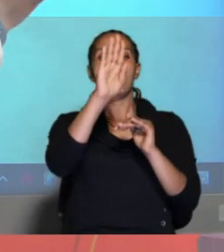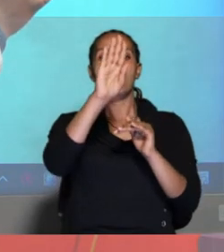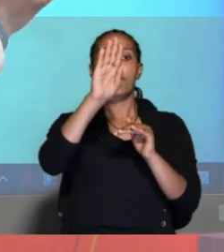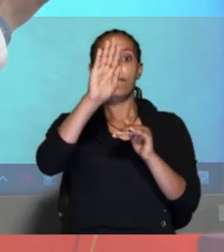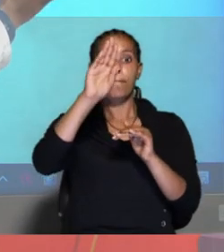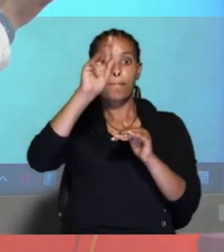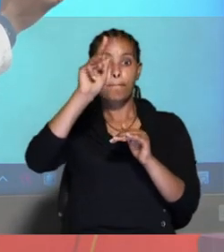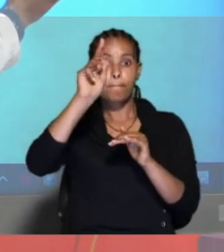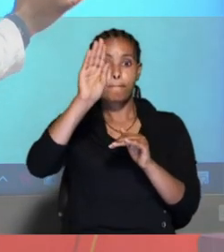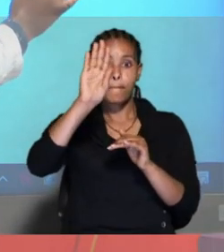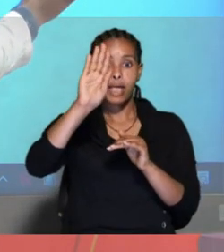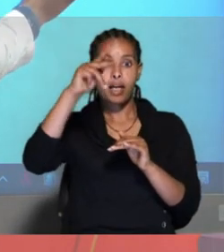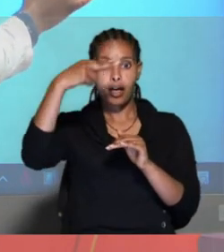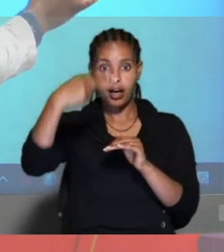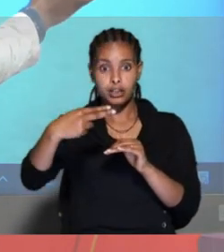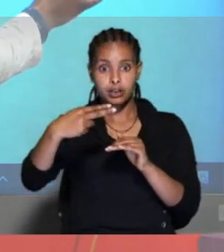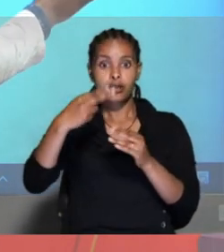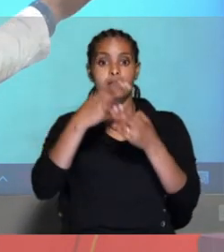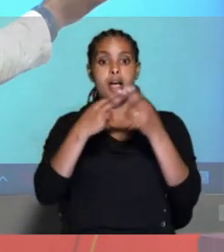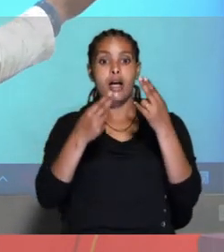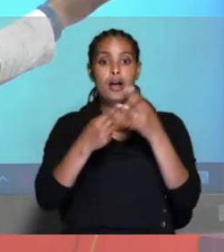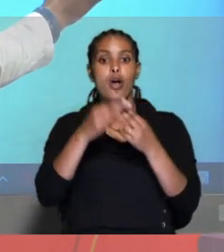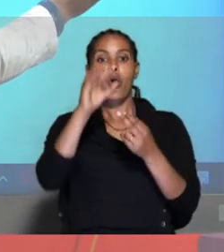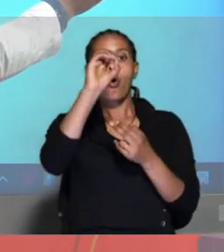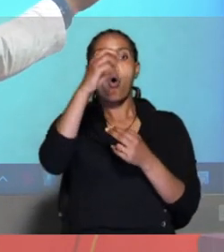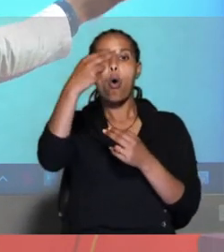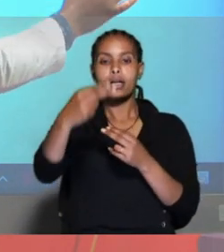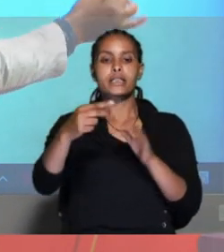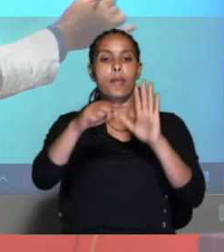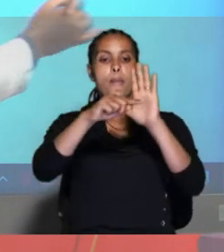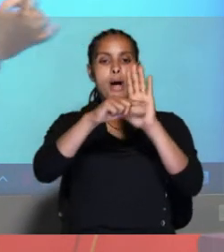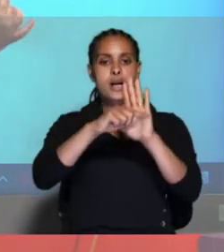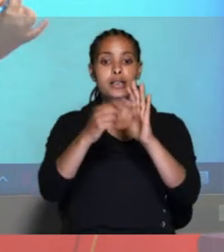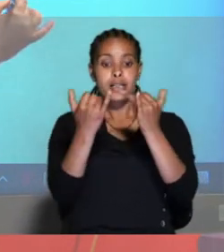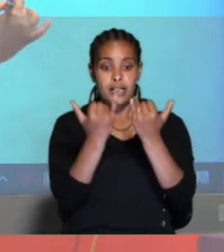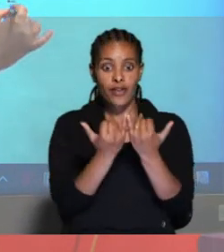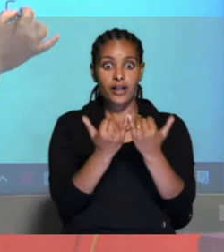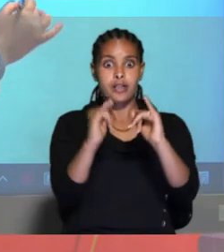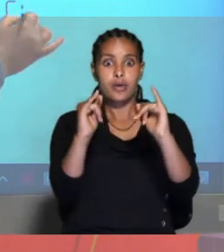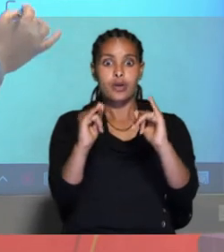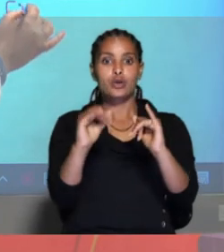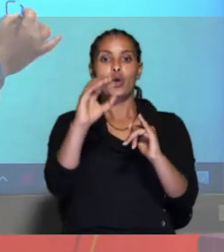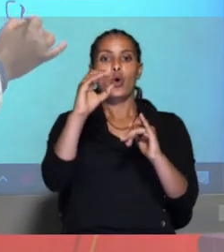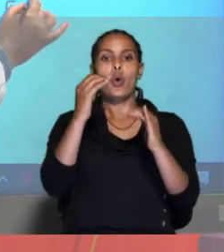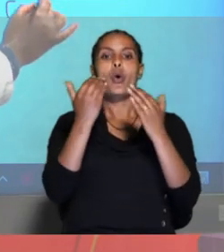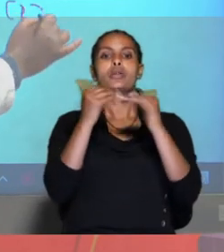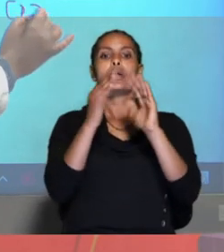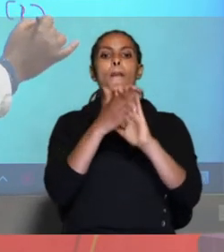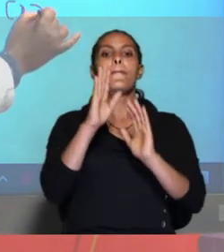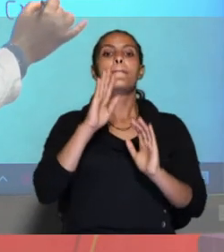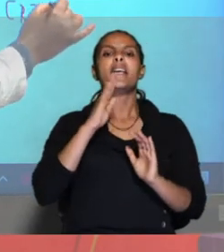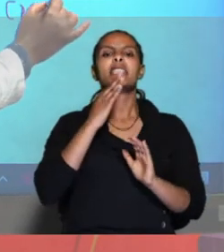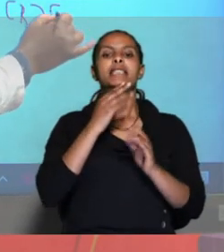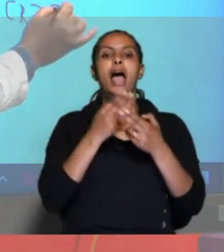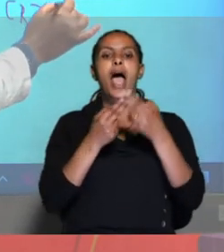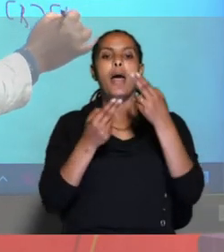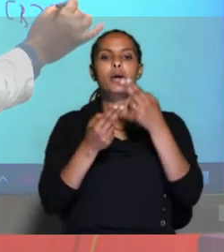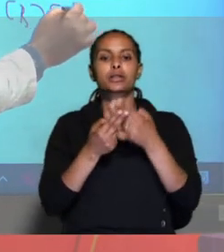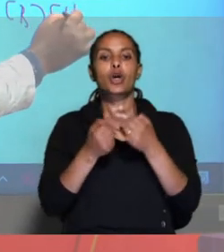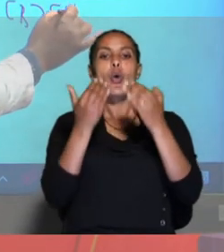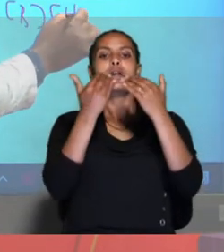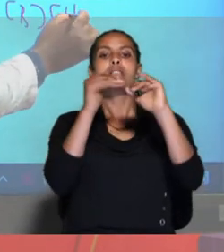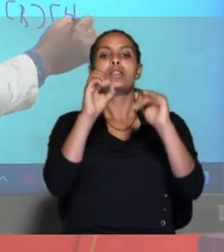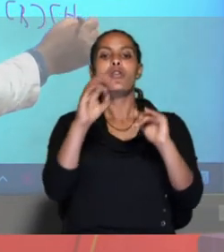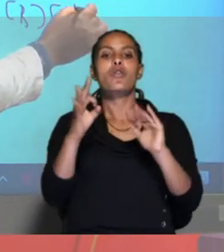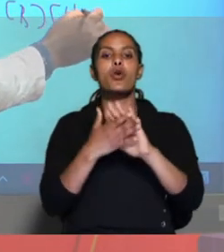plus times concentration of OH minus divided by concentration of base times concentration